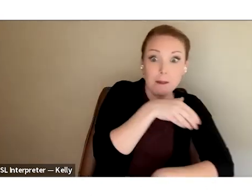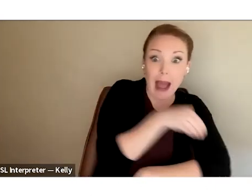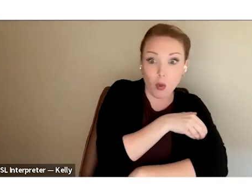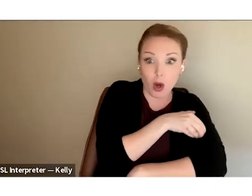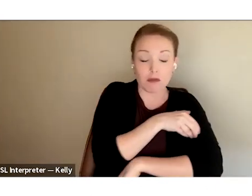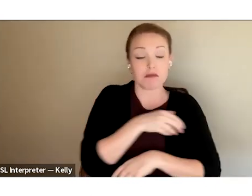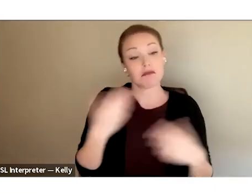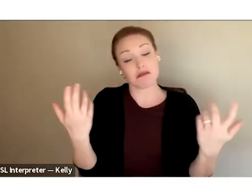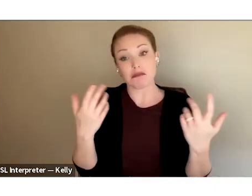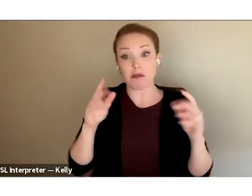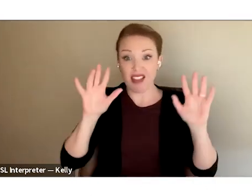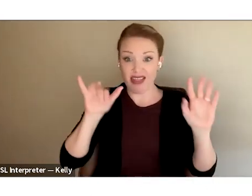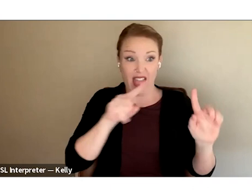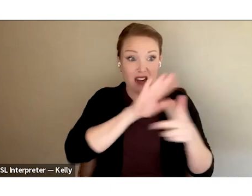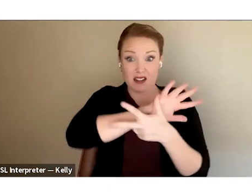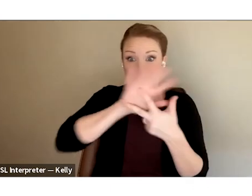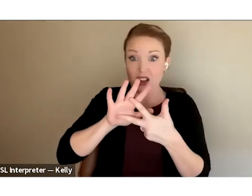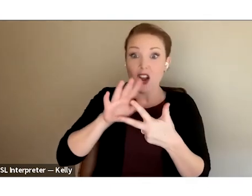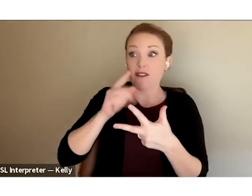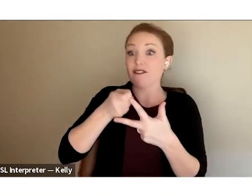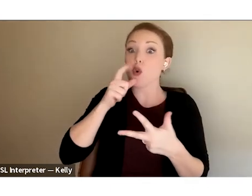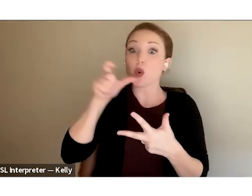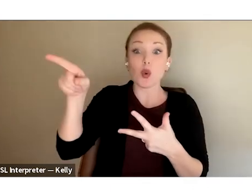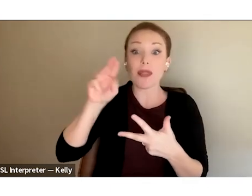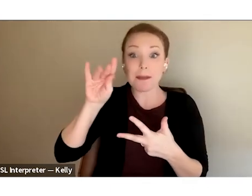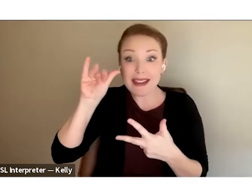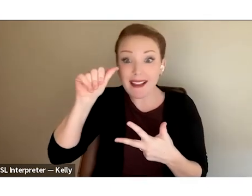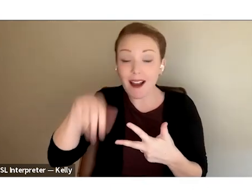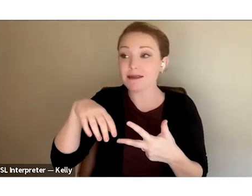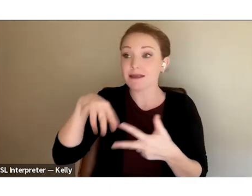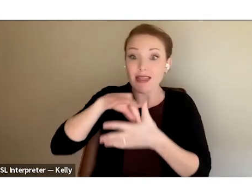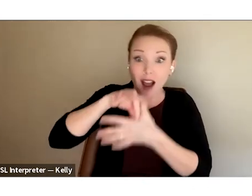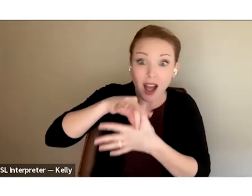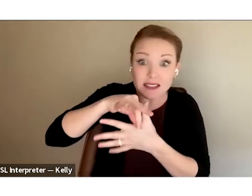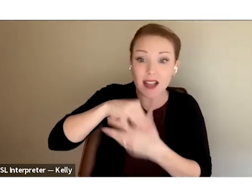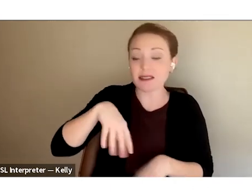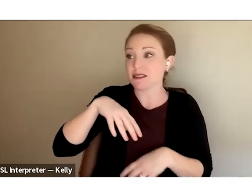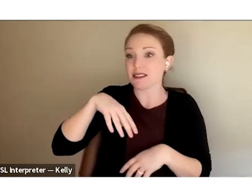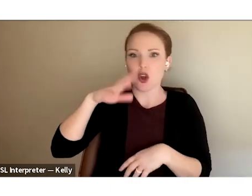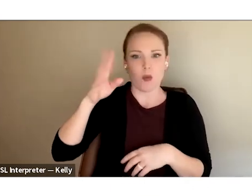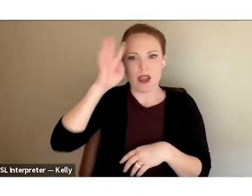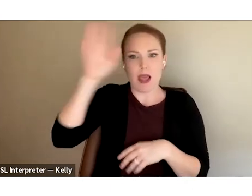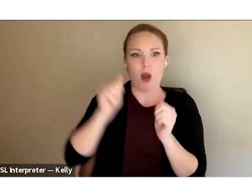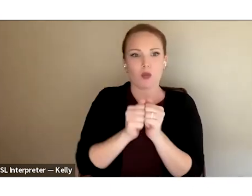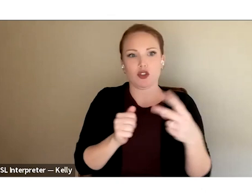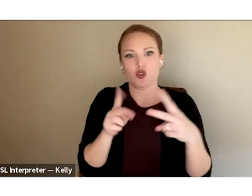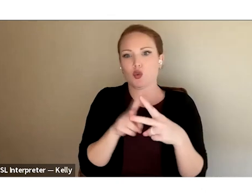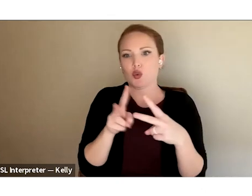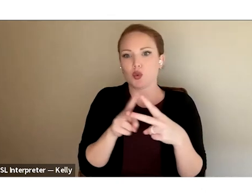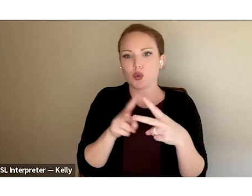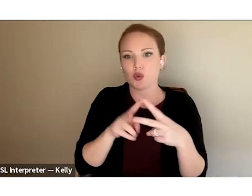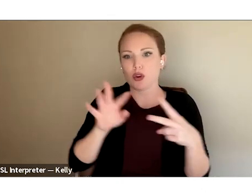that is producing the content or the content itself. And so came up with these two frameworks